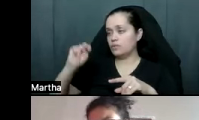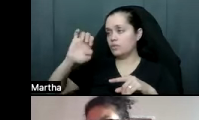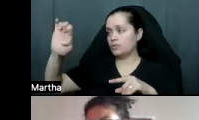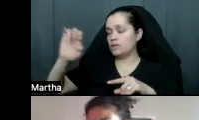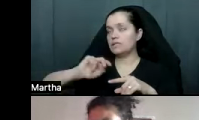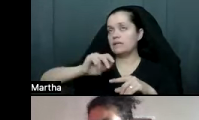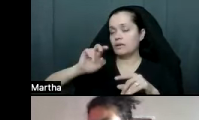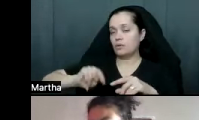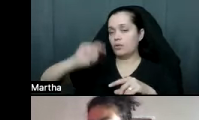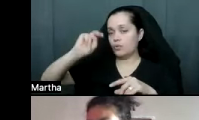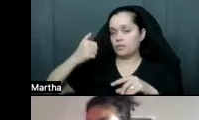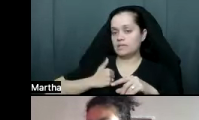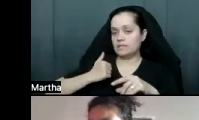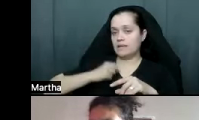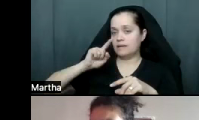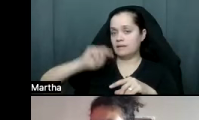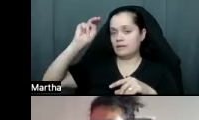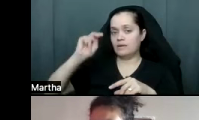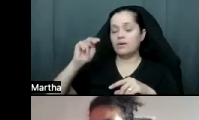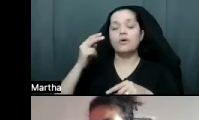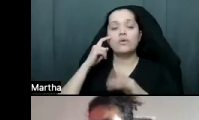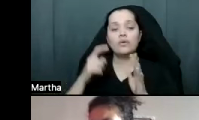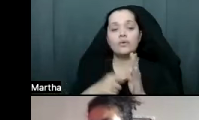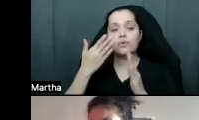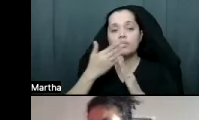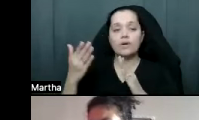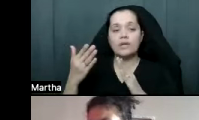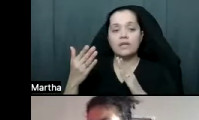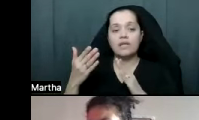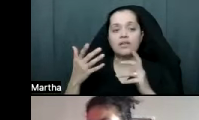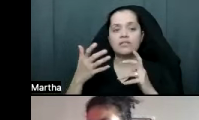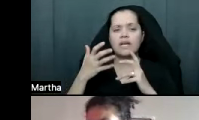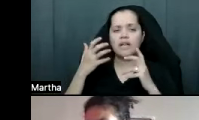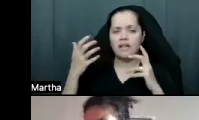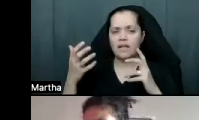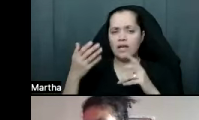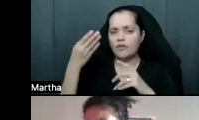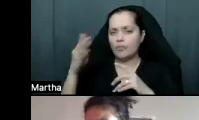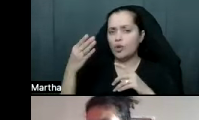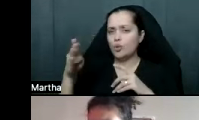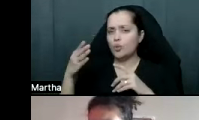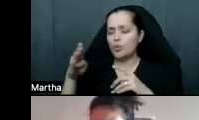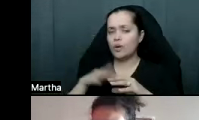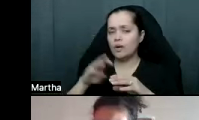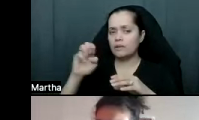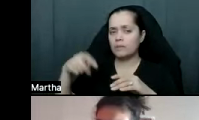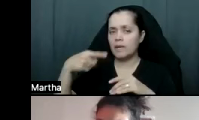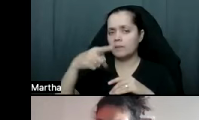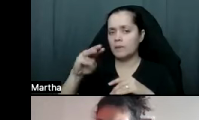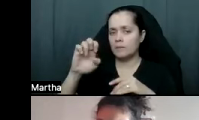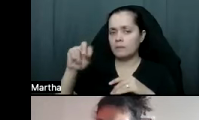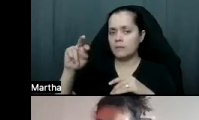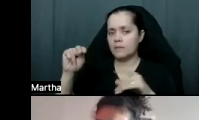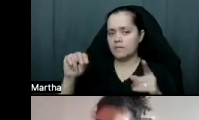Notice one thing, there's quite a few blue spots on the map there in Minnesota. Then